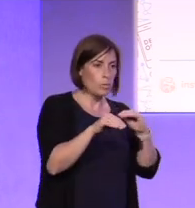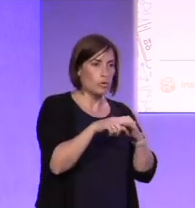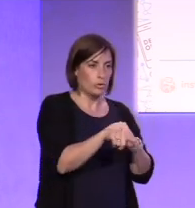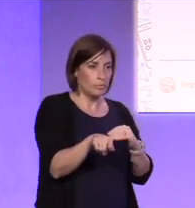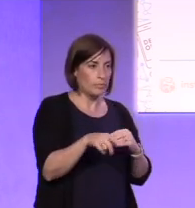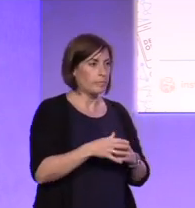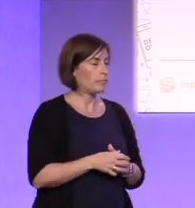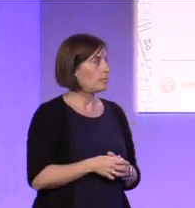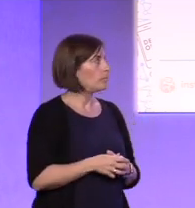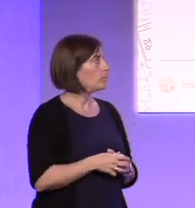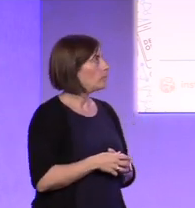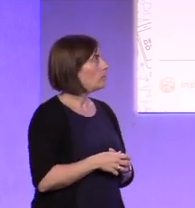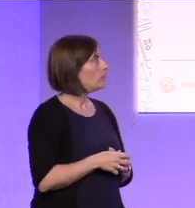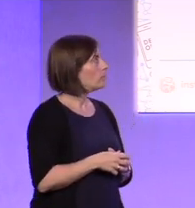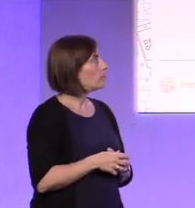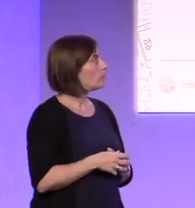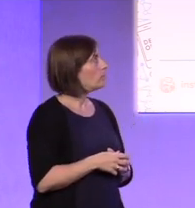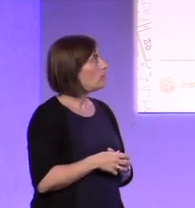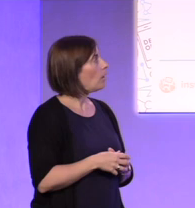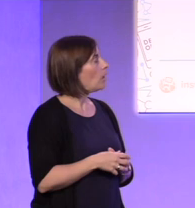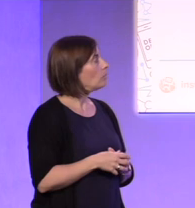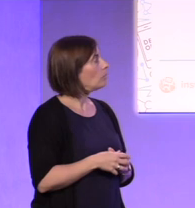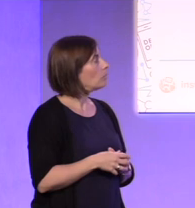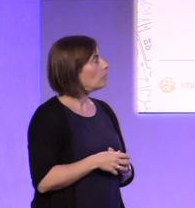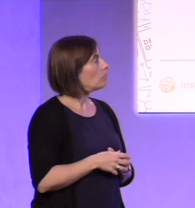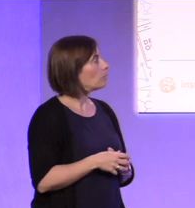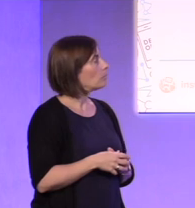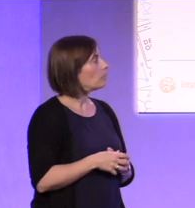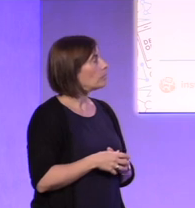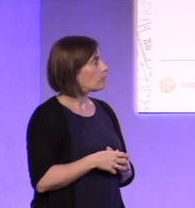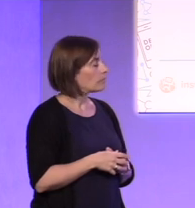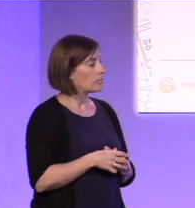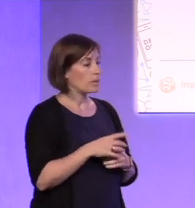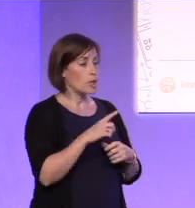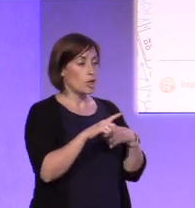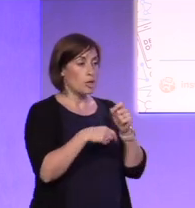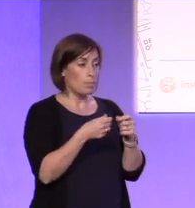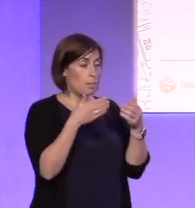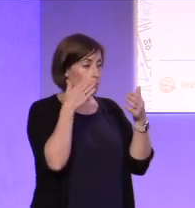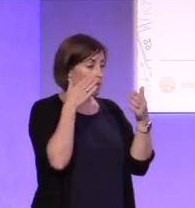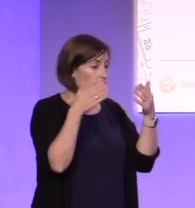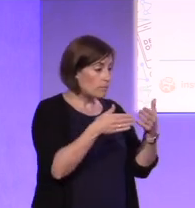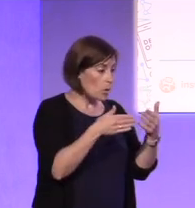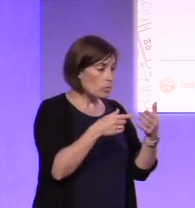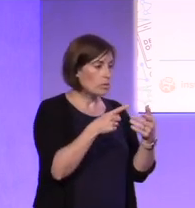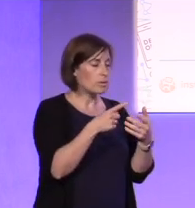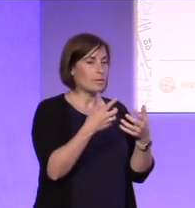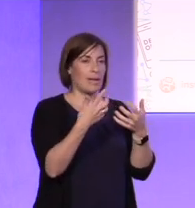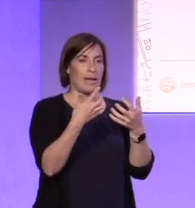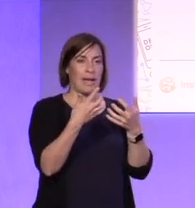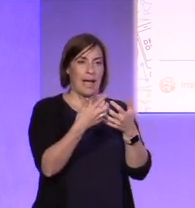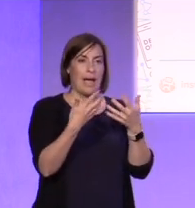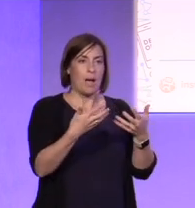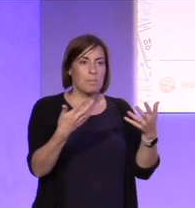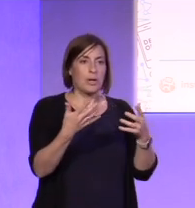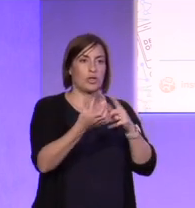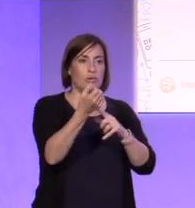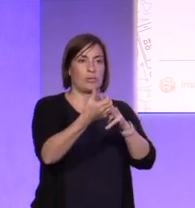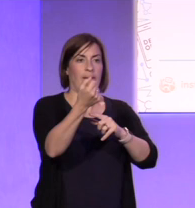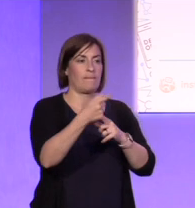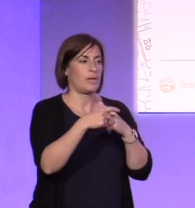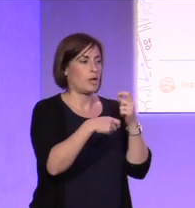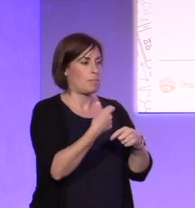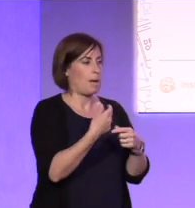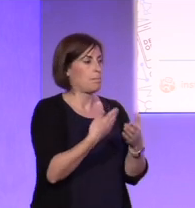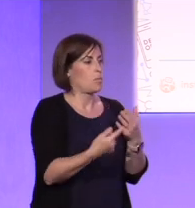constraints was we were able to stabilize our throughput. After about four time boxes, or about 8 weeks